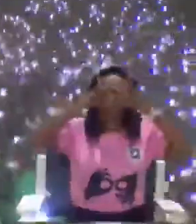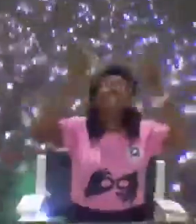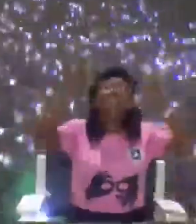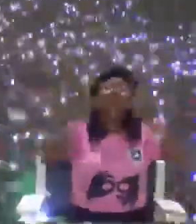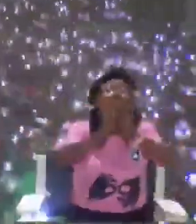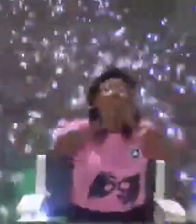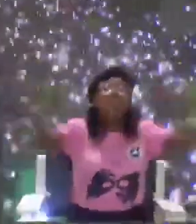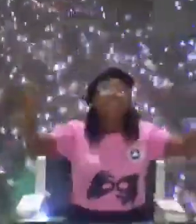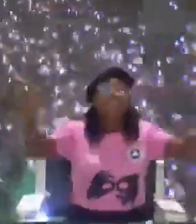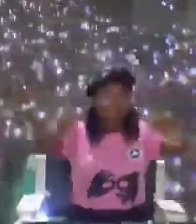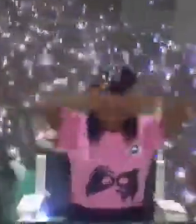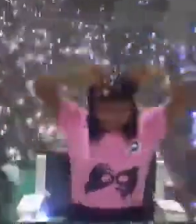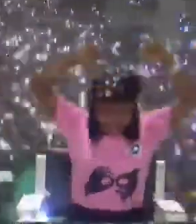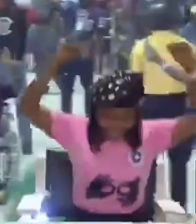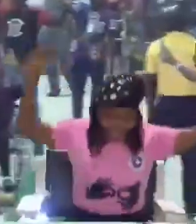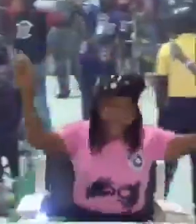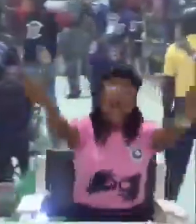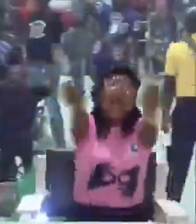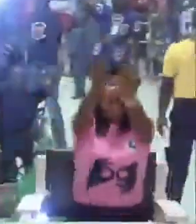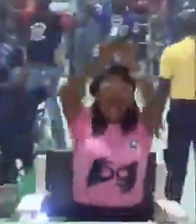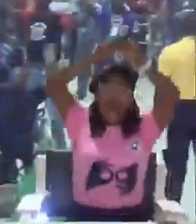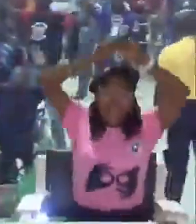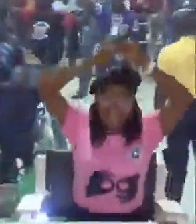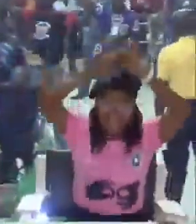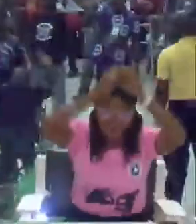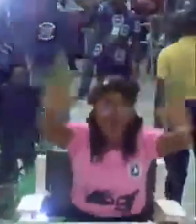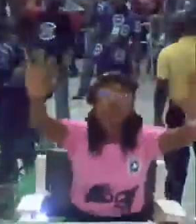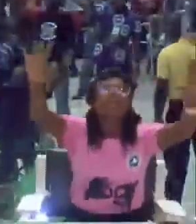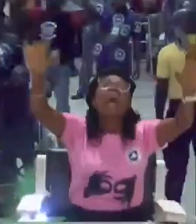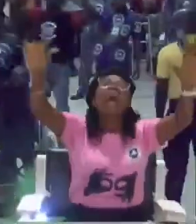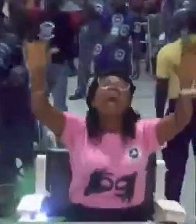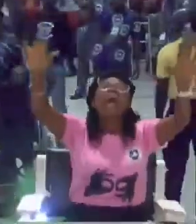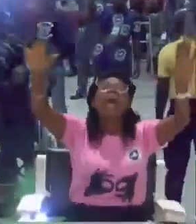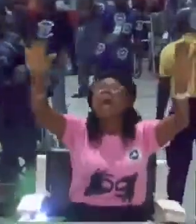great hallelujah. Ké hallelujah ńlá.